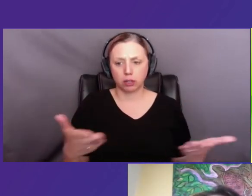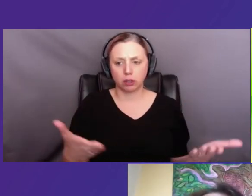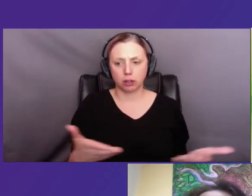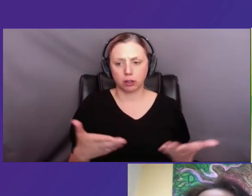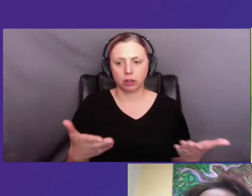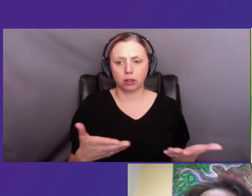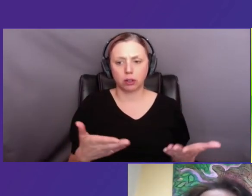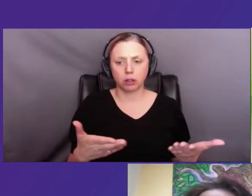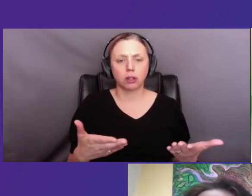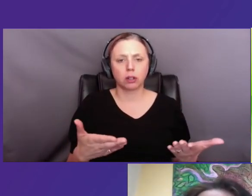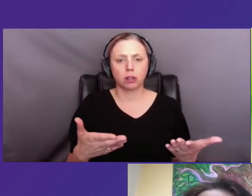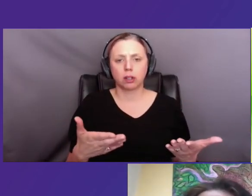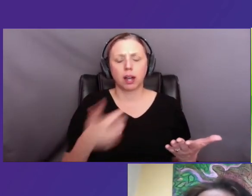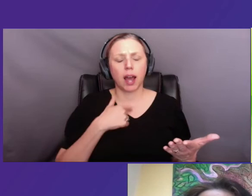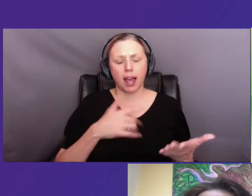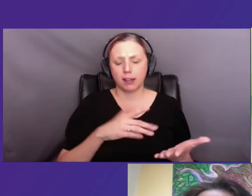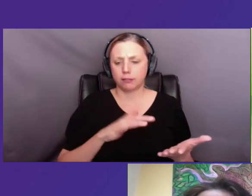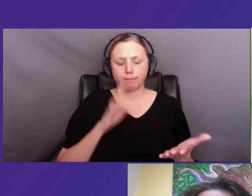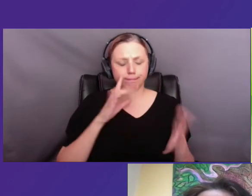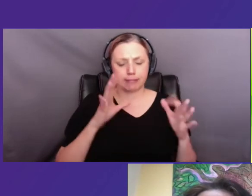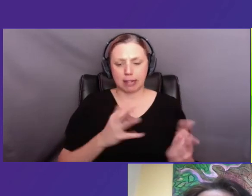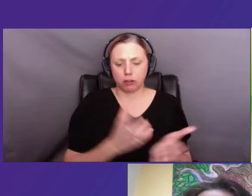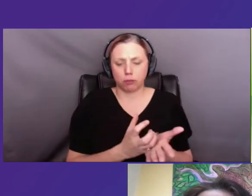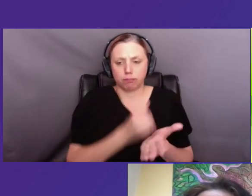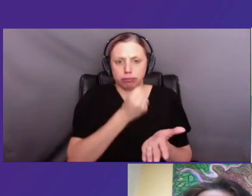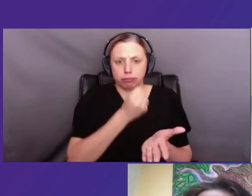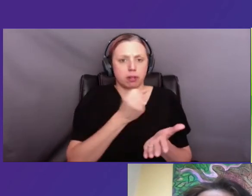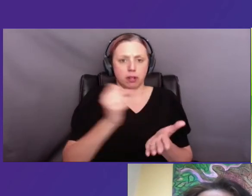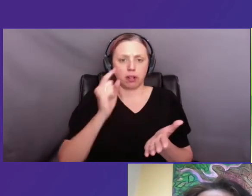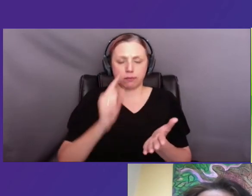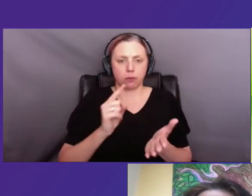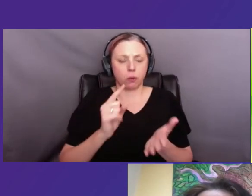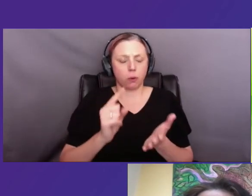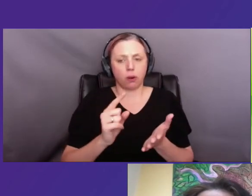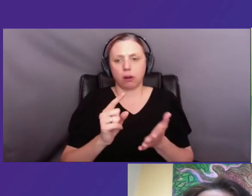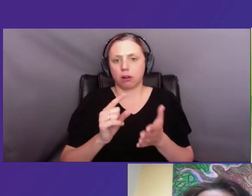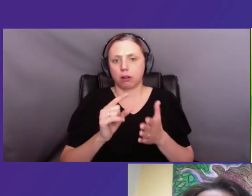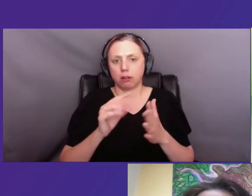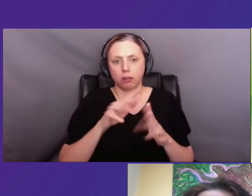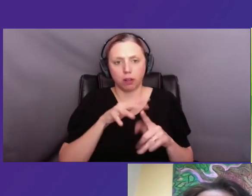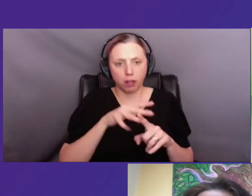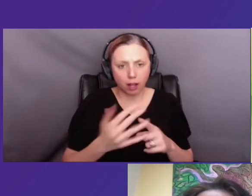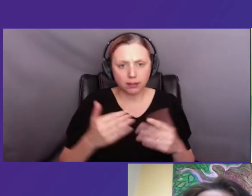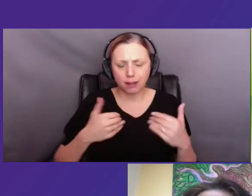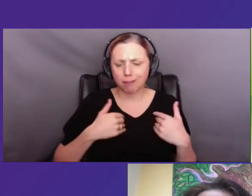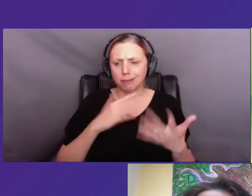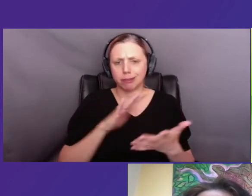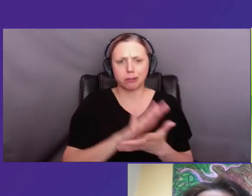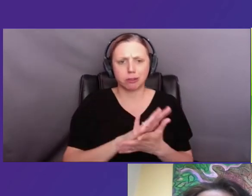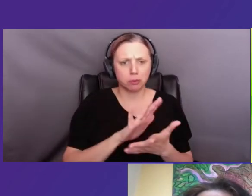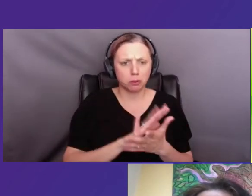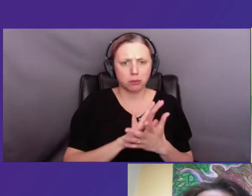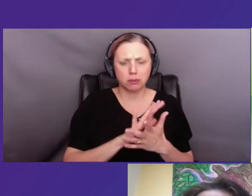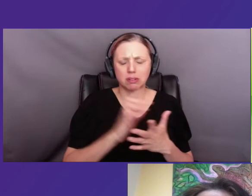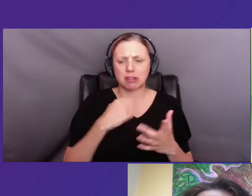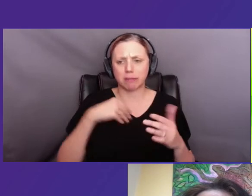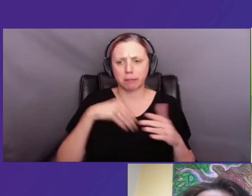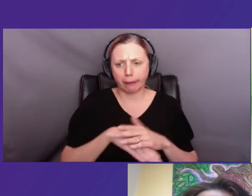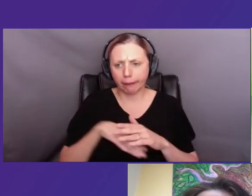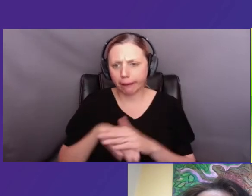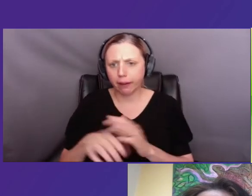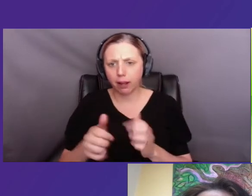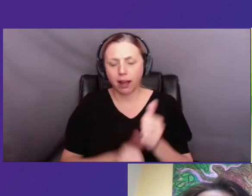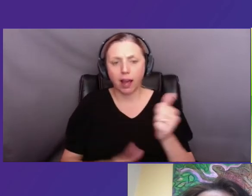full advantage of the content here, of the schools that I've been in. I mean, every school that I was